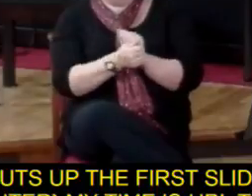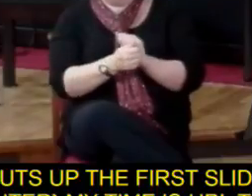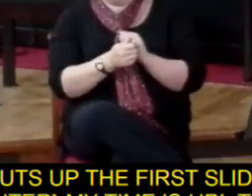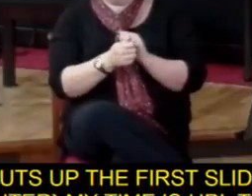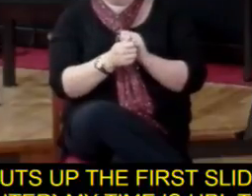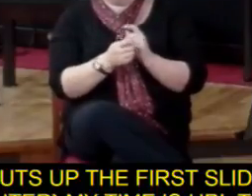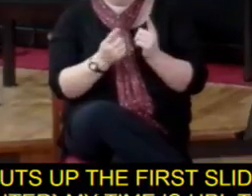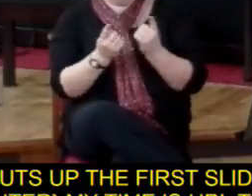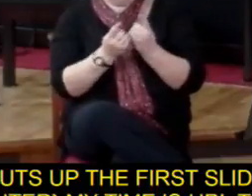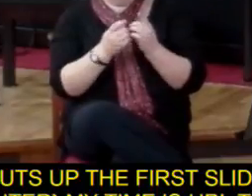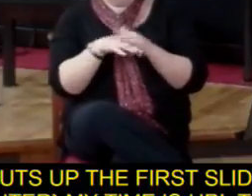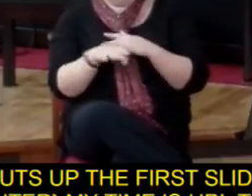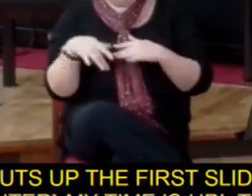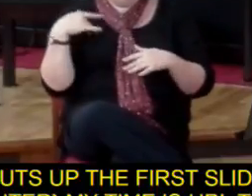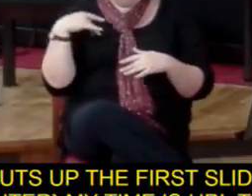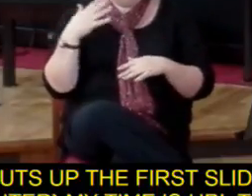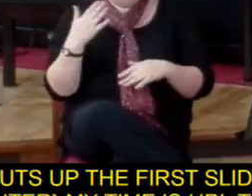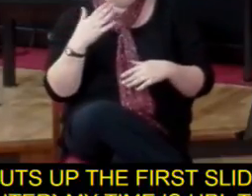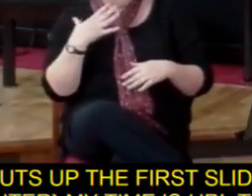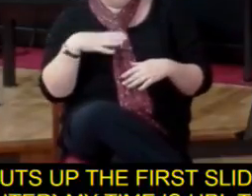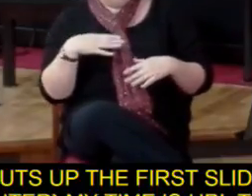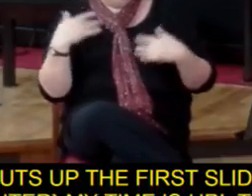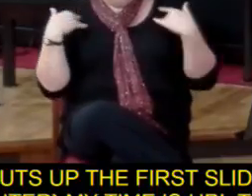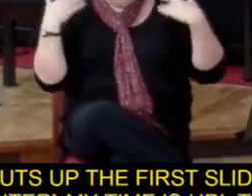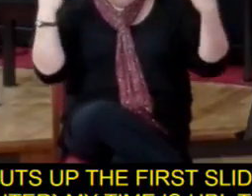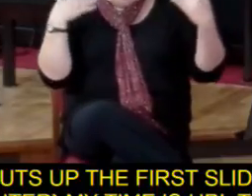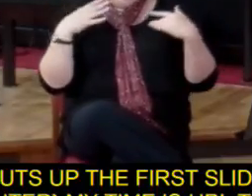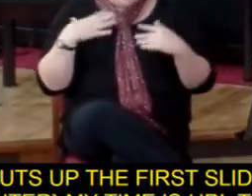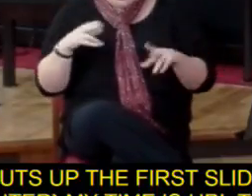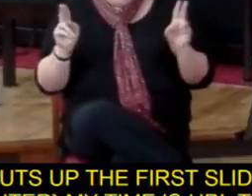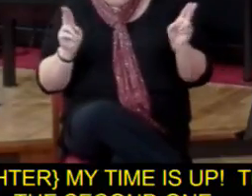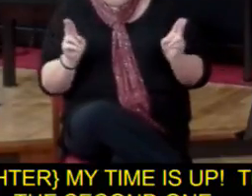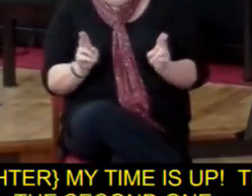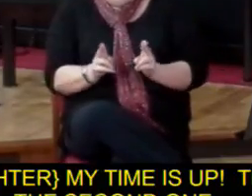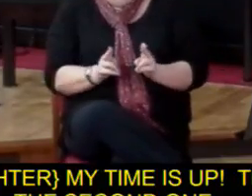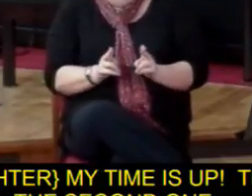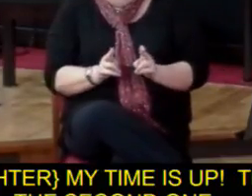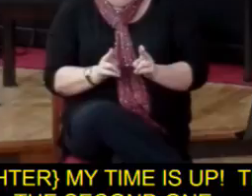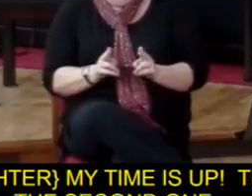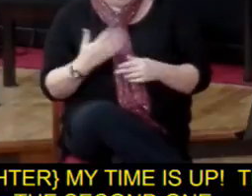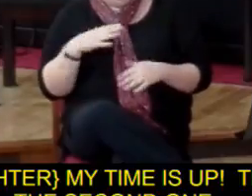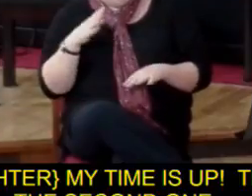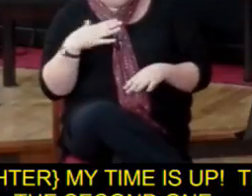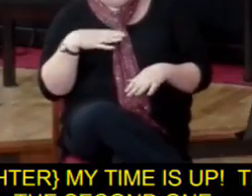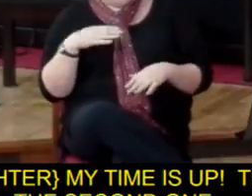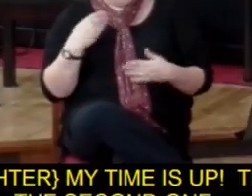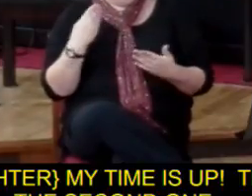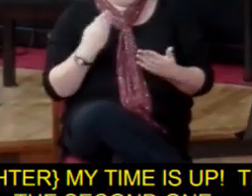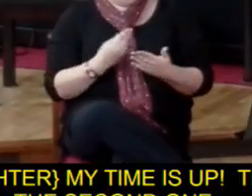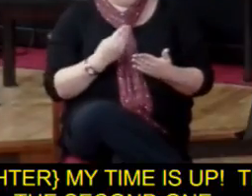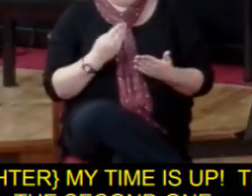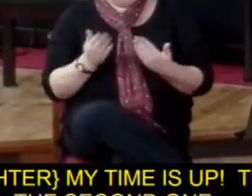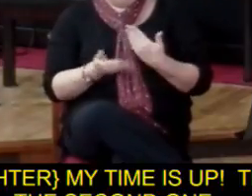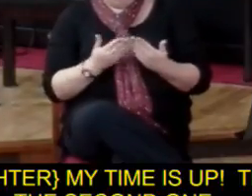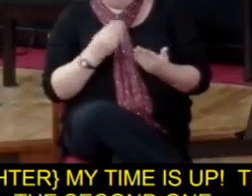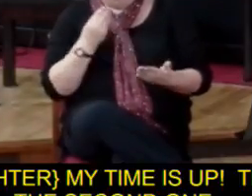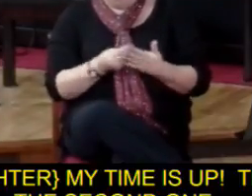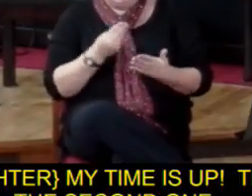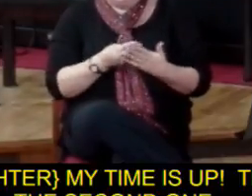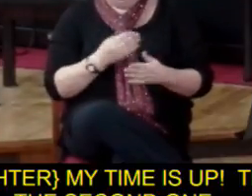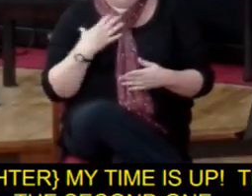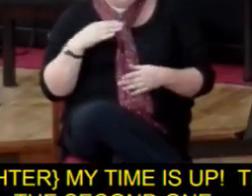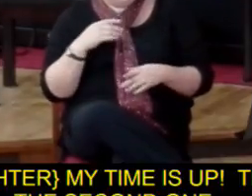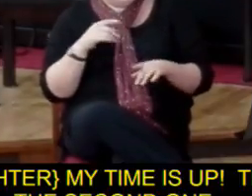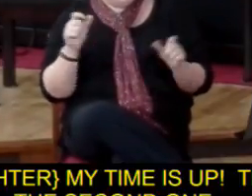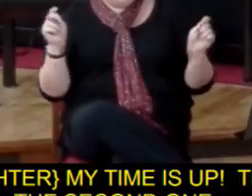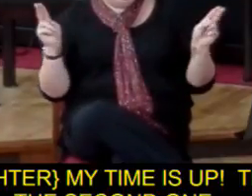They resolve to maybe get fitter, healthier, wealthier, to spend more time with their families, less time